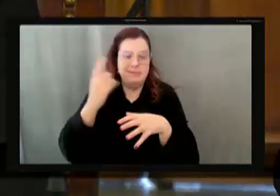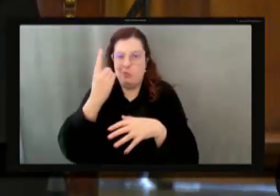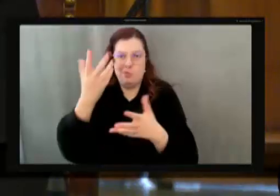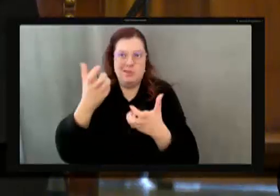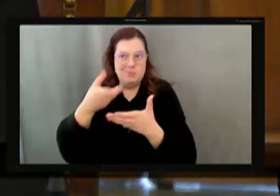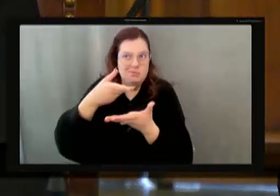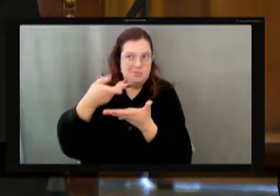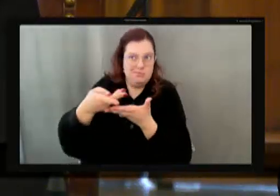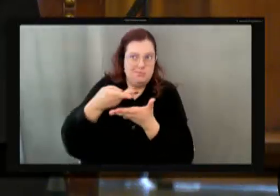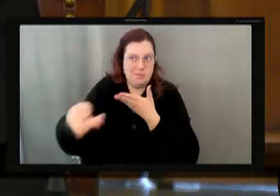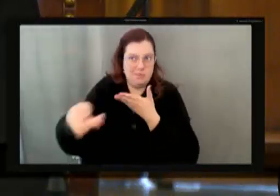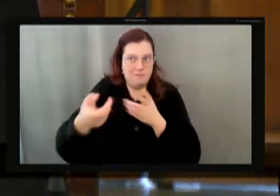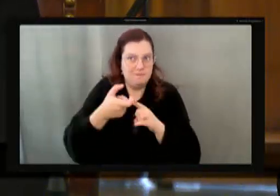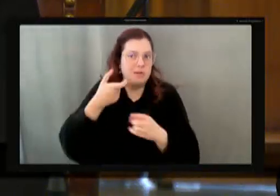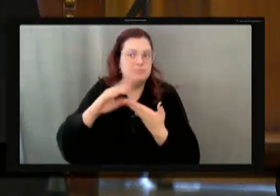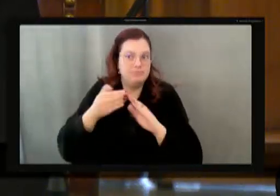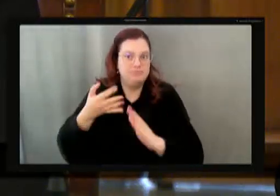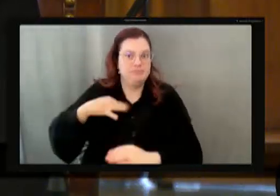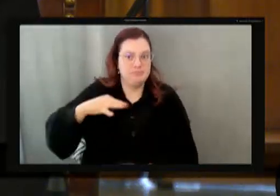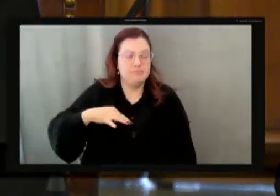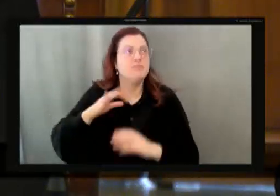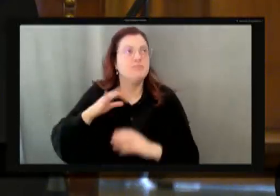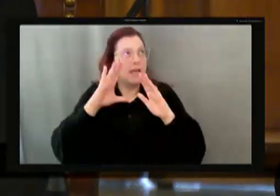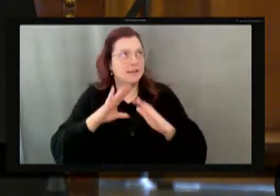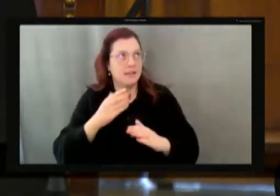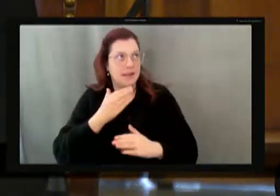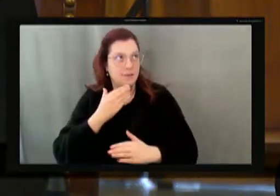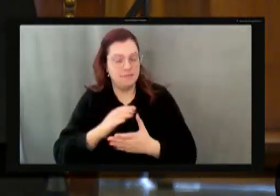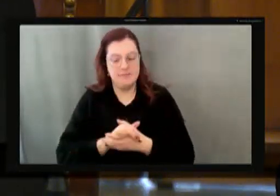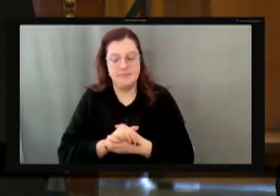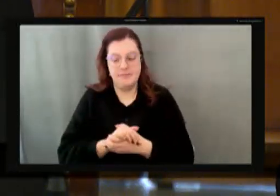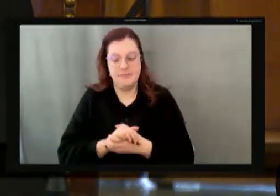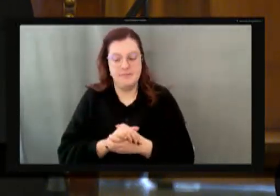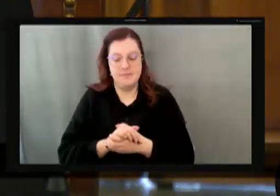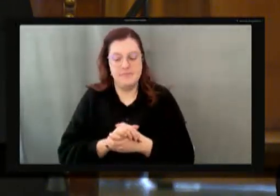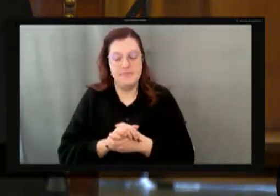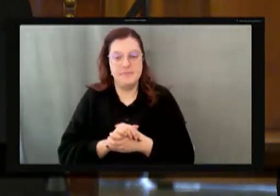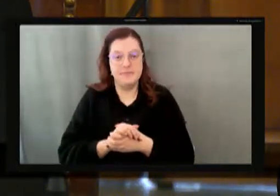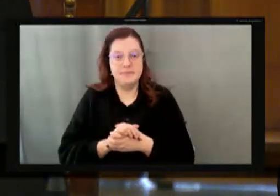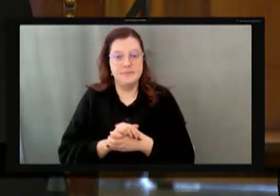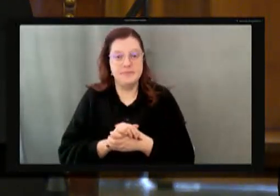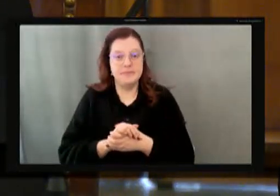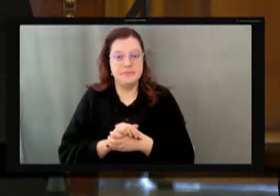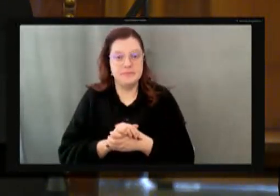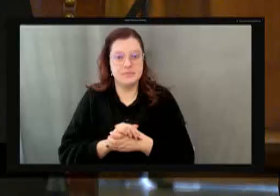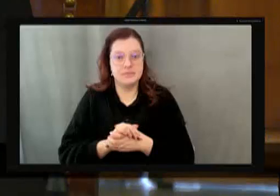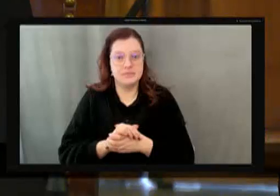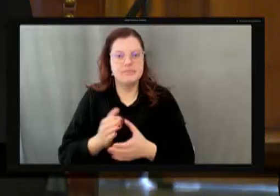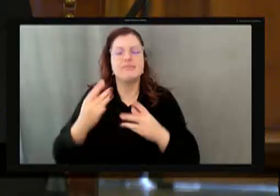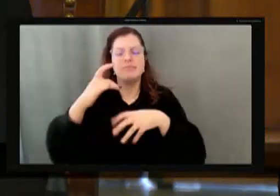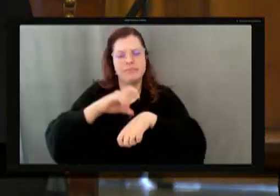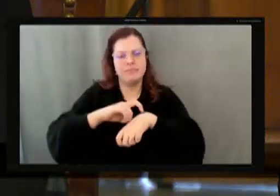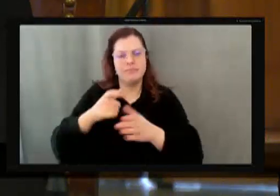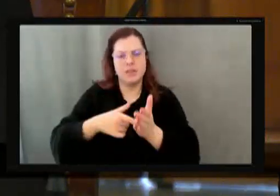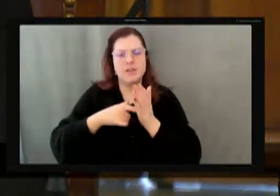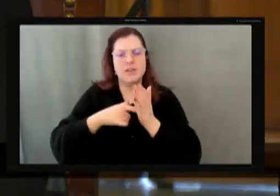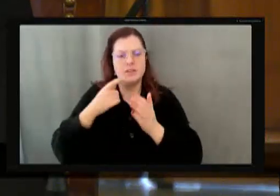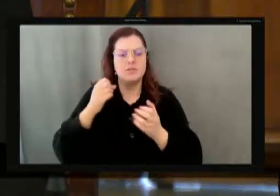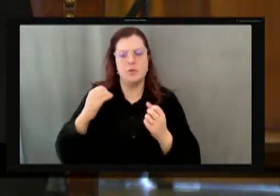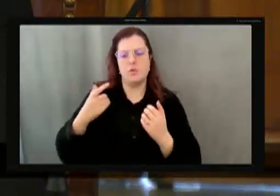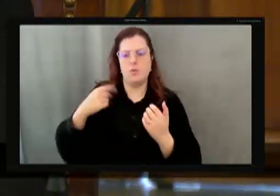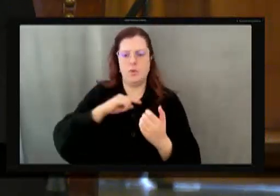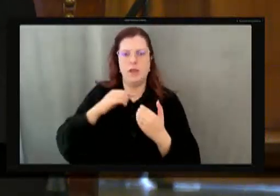you. And so how long is it taking you these days? So let's say we get final approval on this bill on Tuesday.